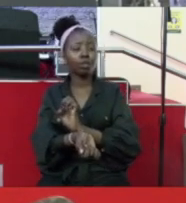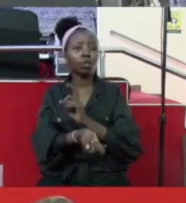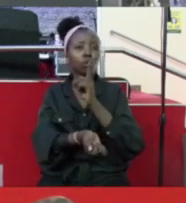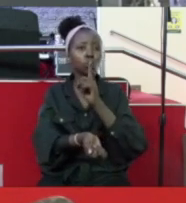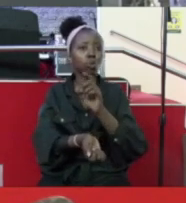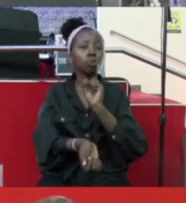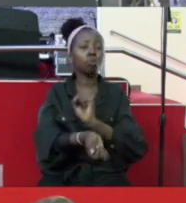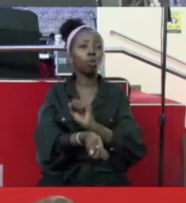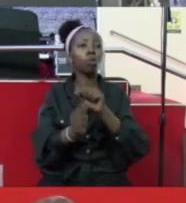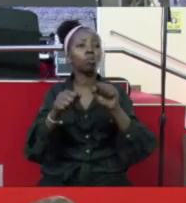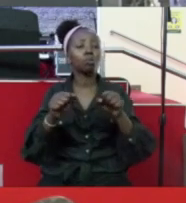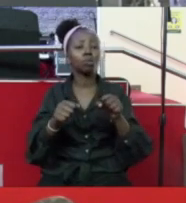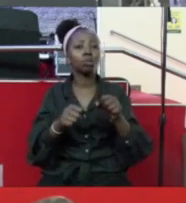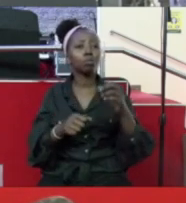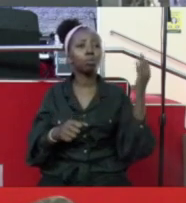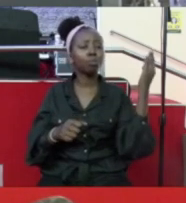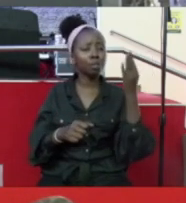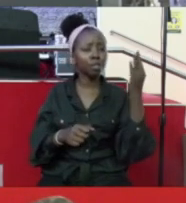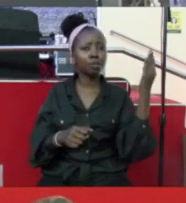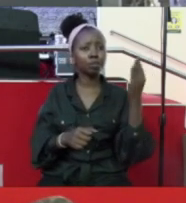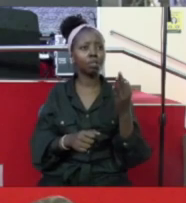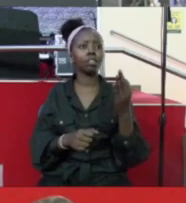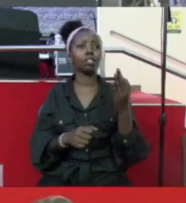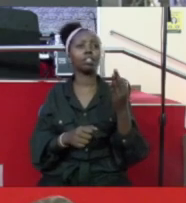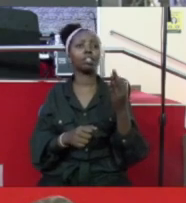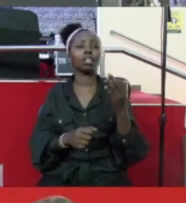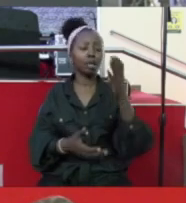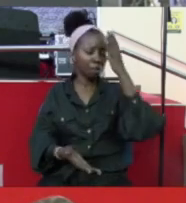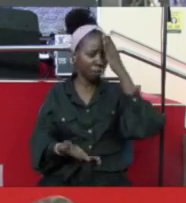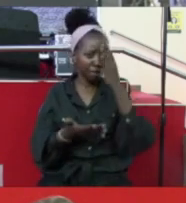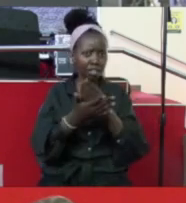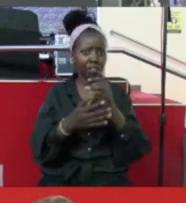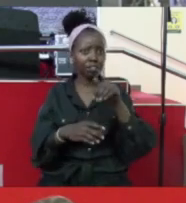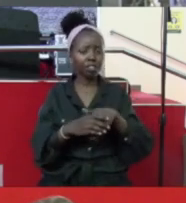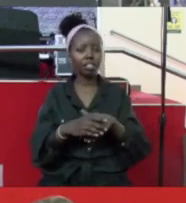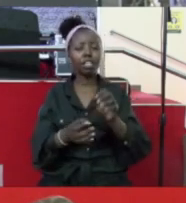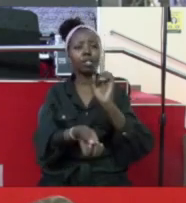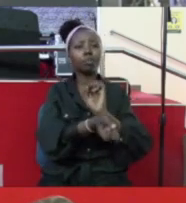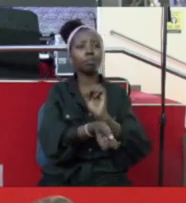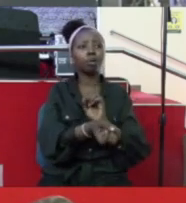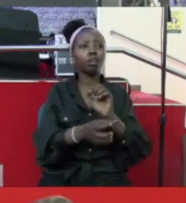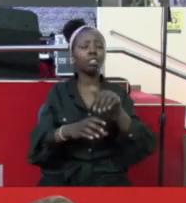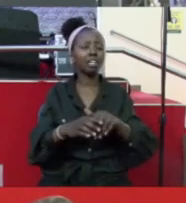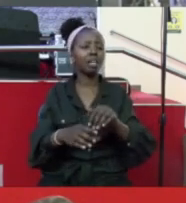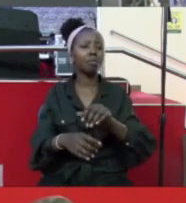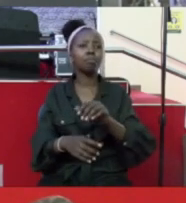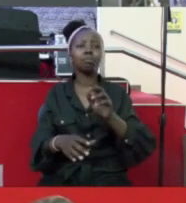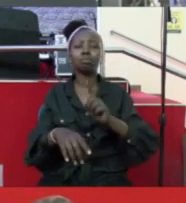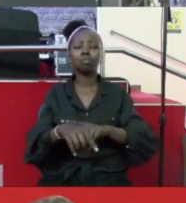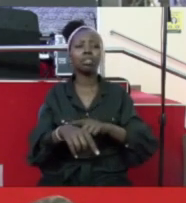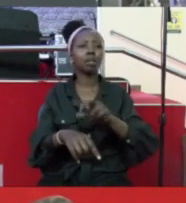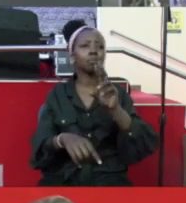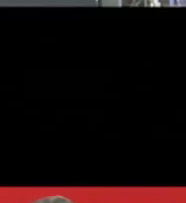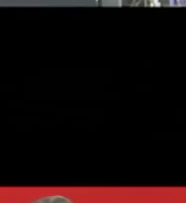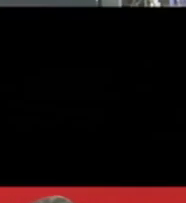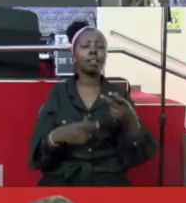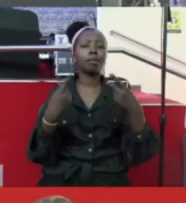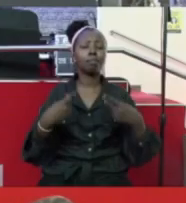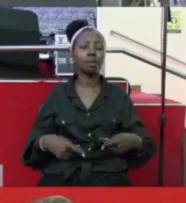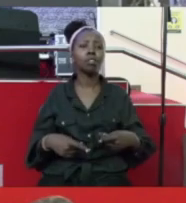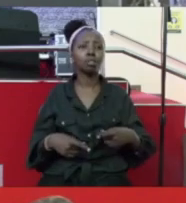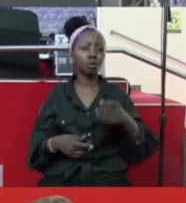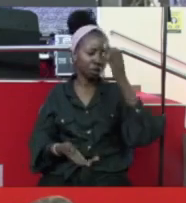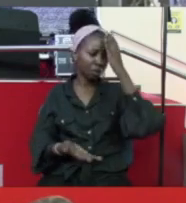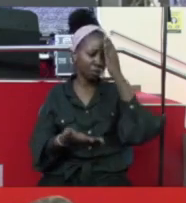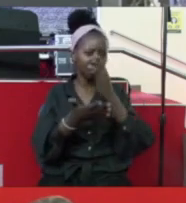singefungua mwenyewe. He believed in me when nobody else did. Akaniamini wakati hakuna mtu mwingine alikuwa ananiamini. Let's know, brethren, that the